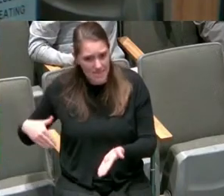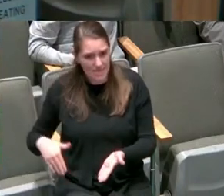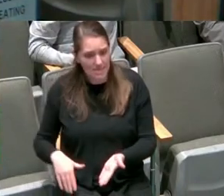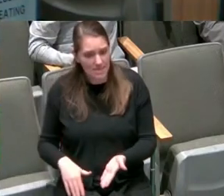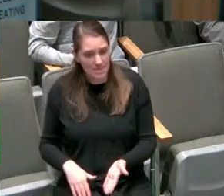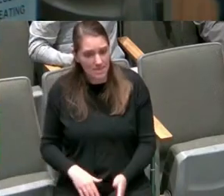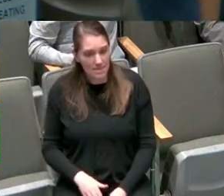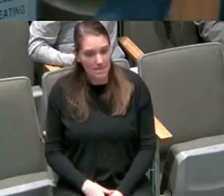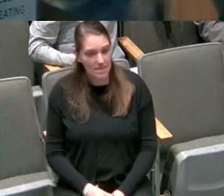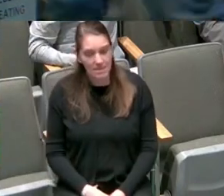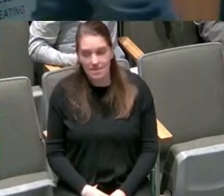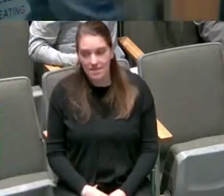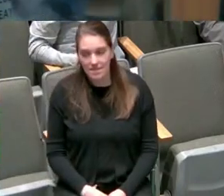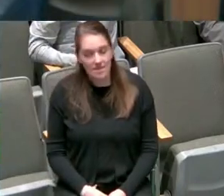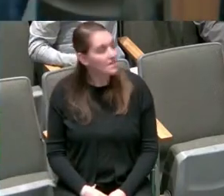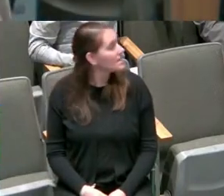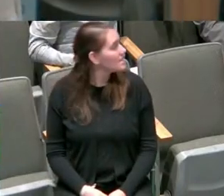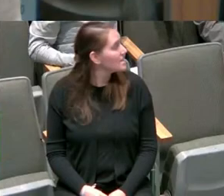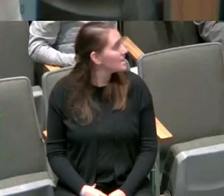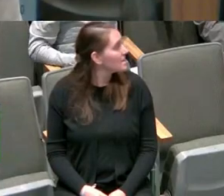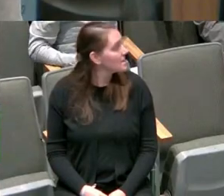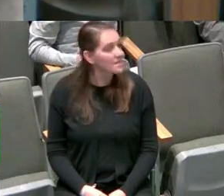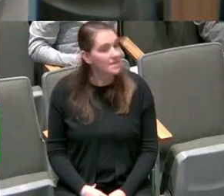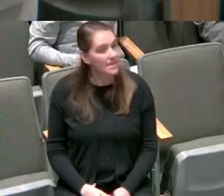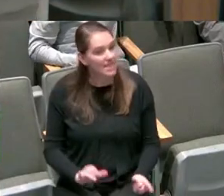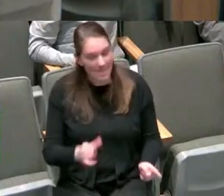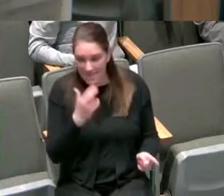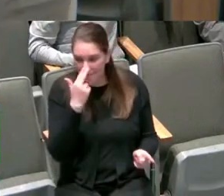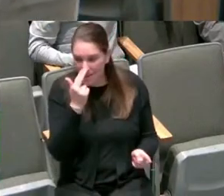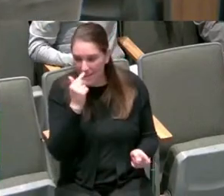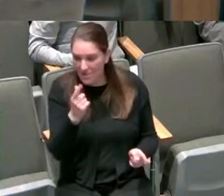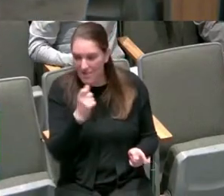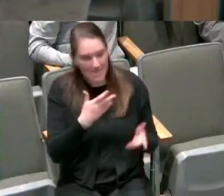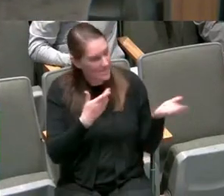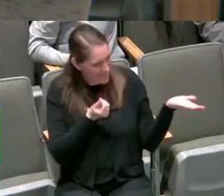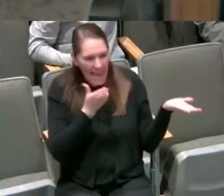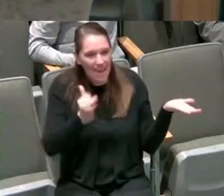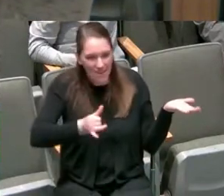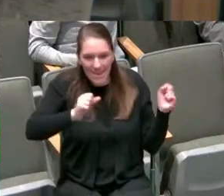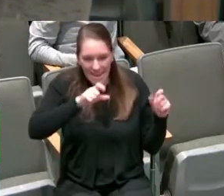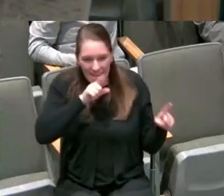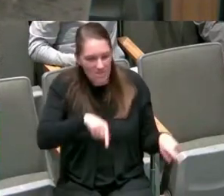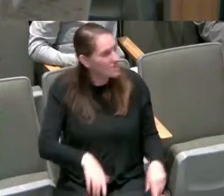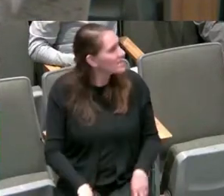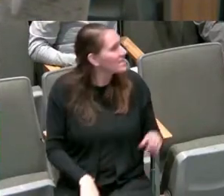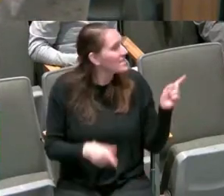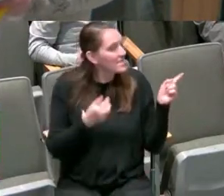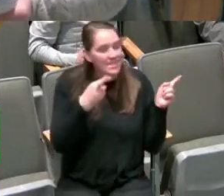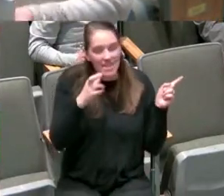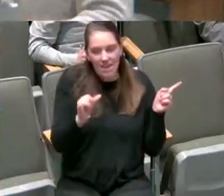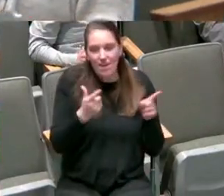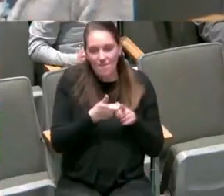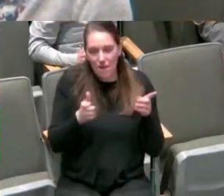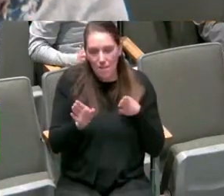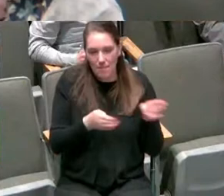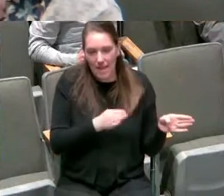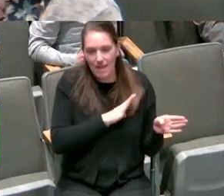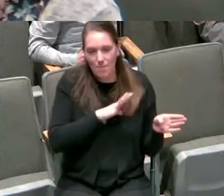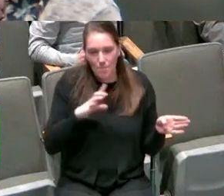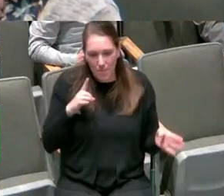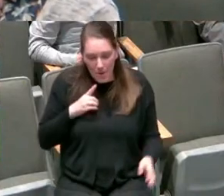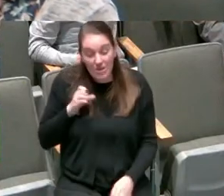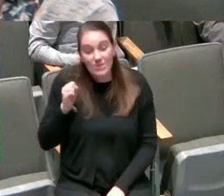hmm that's a funny question let's have Gary answer that one Gary turned off from the planning board